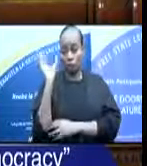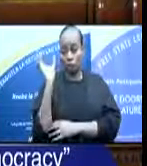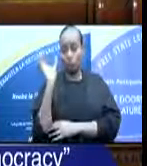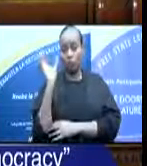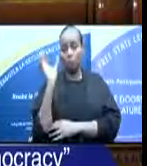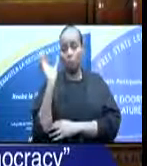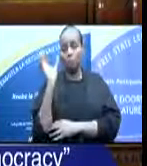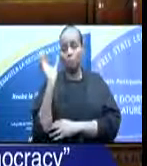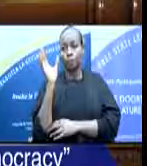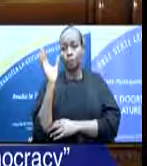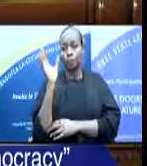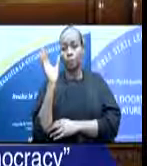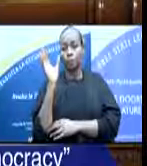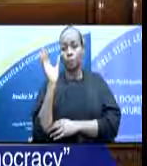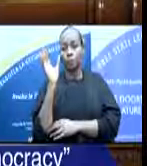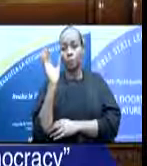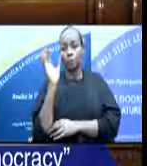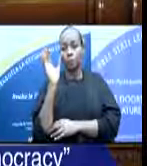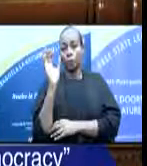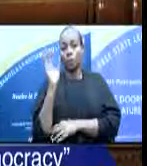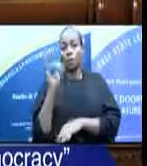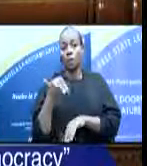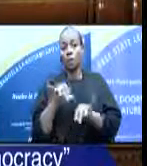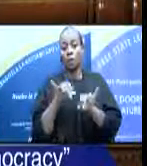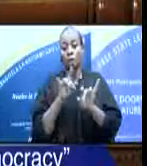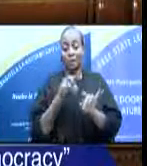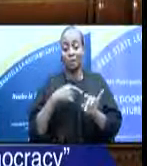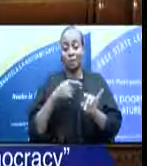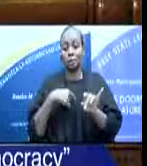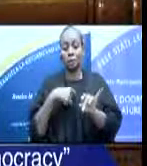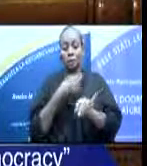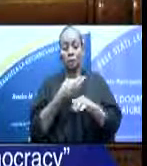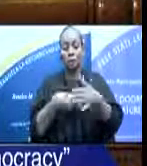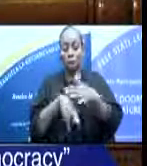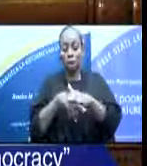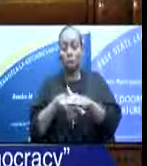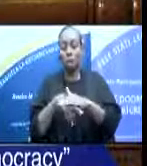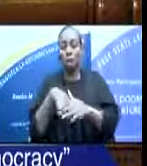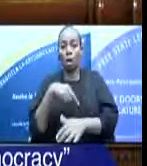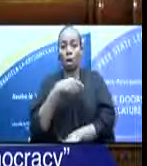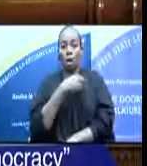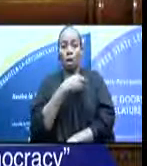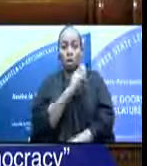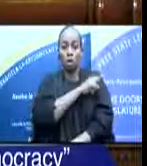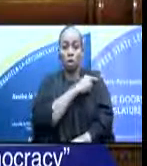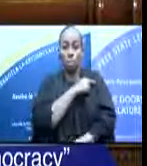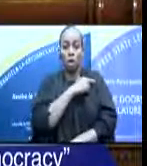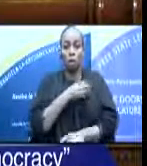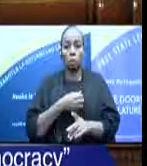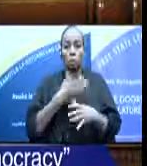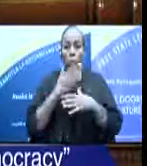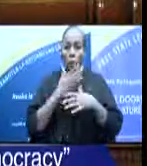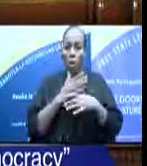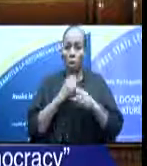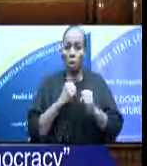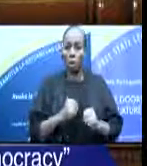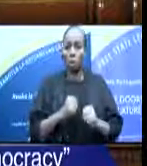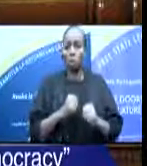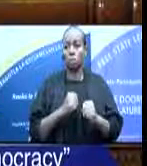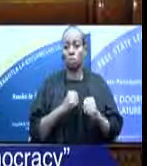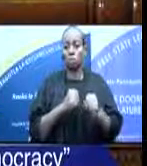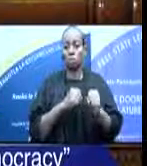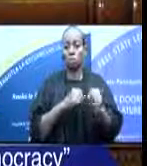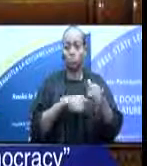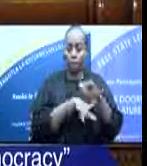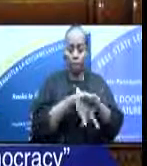to people. The inability for regional and district hospitals to operate fully at their level places